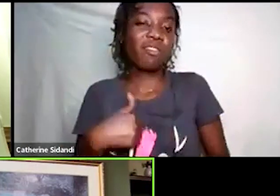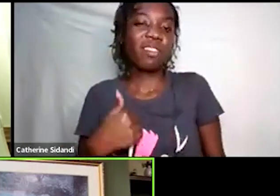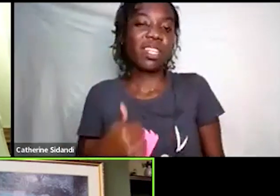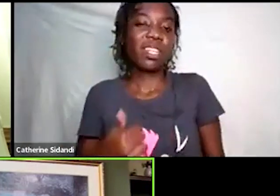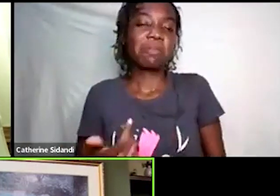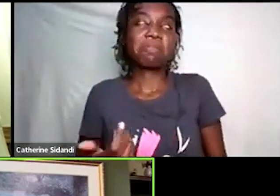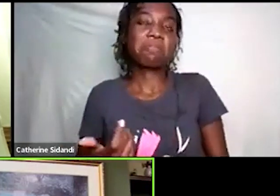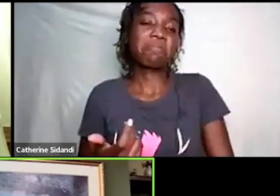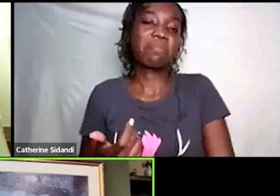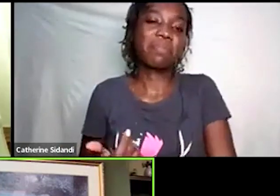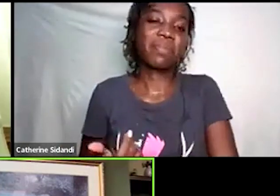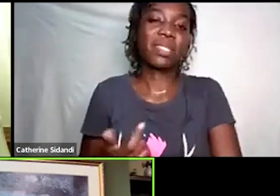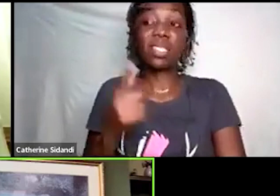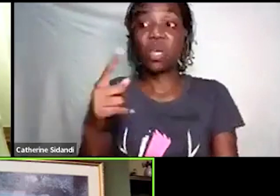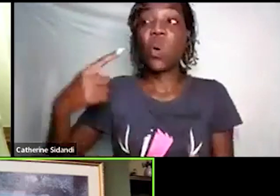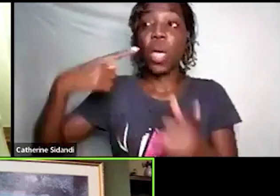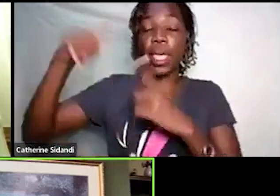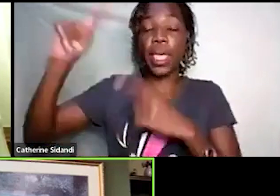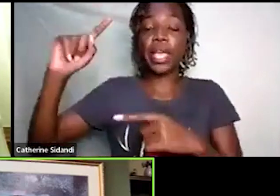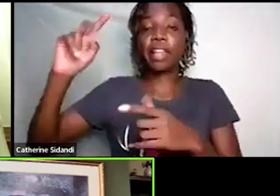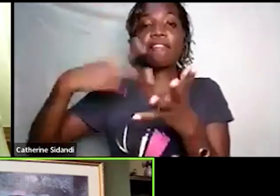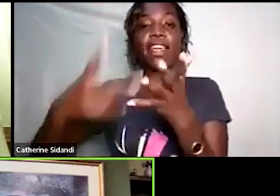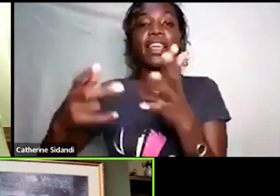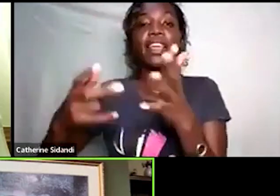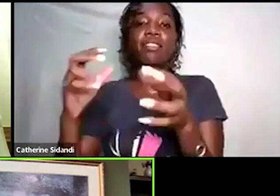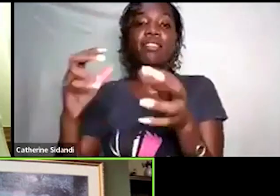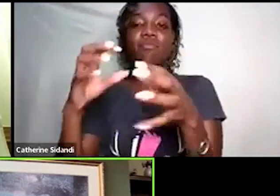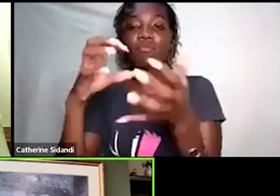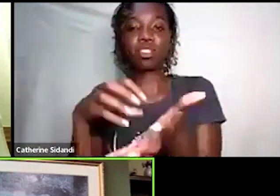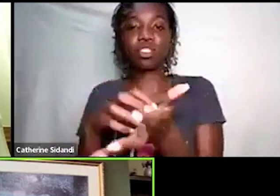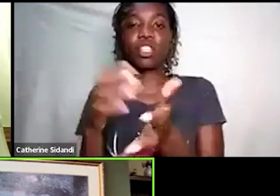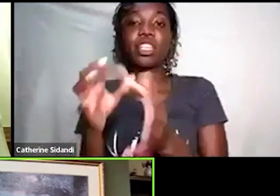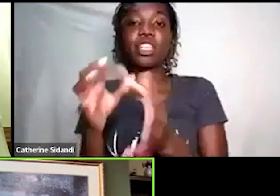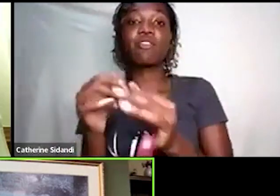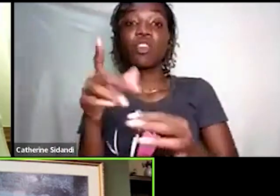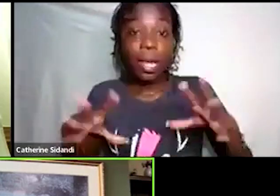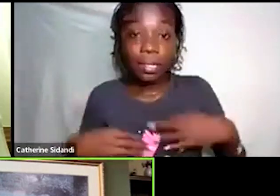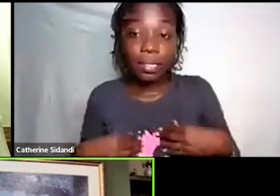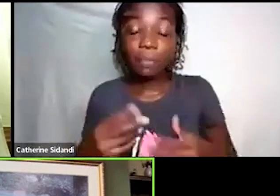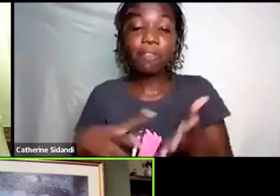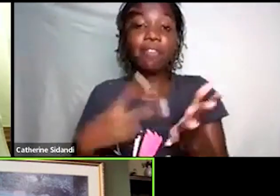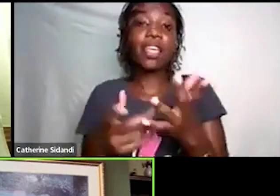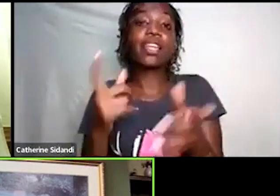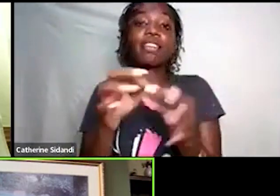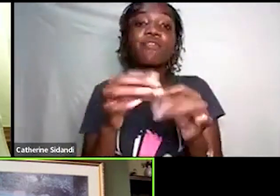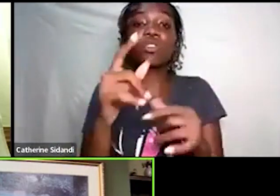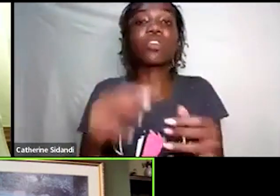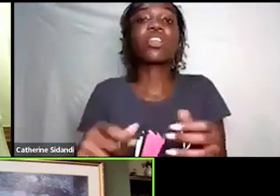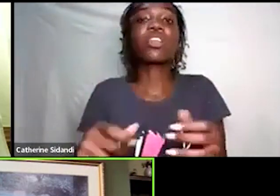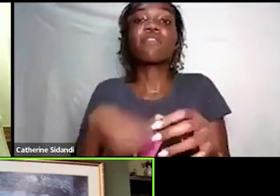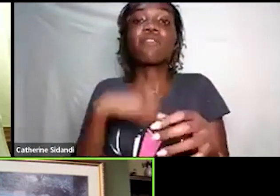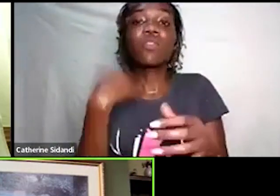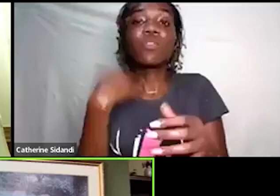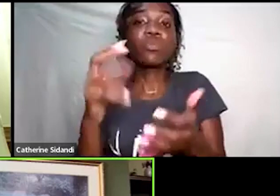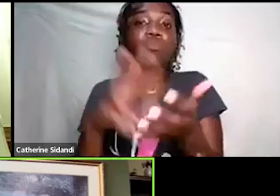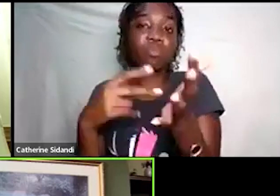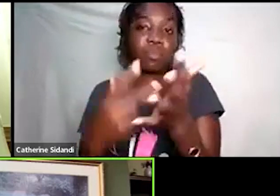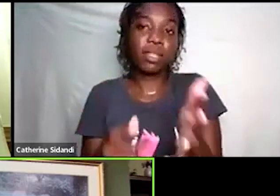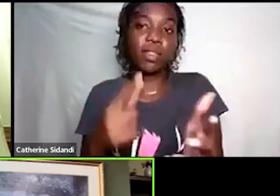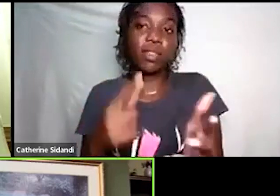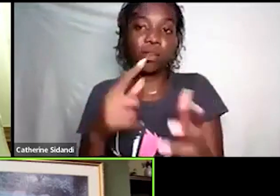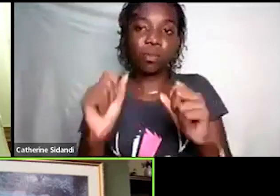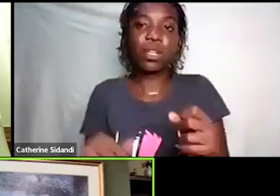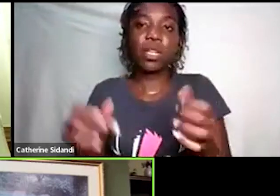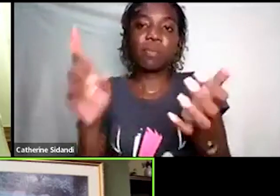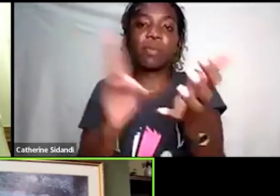situation whereby if you accept it, you're doomed. If you refuse it, you're doomed. You can report to the HR right away.